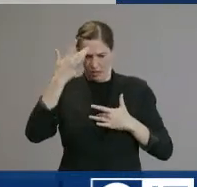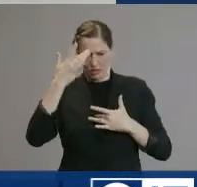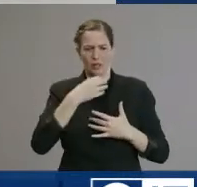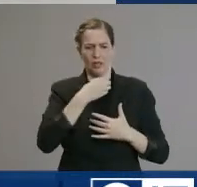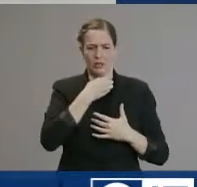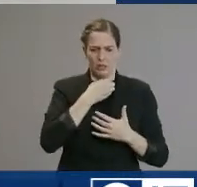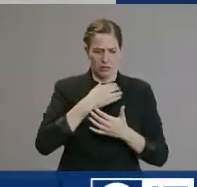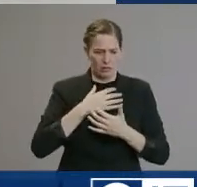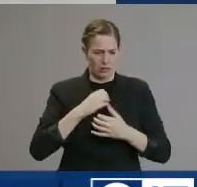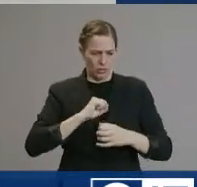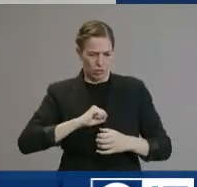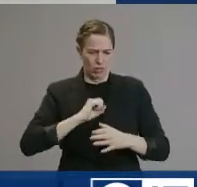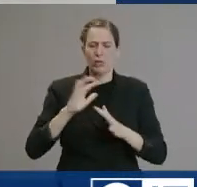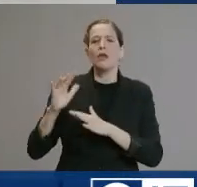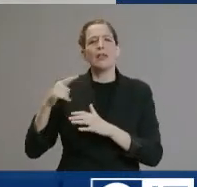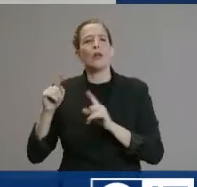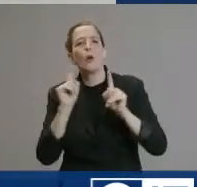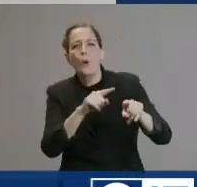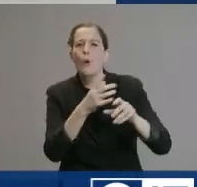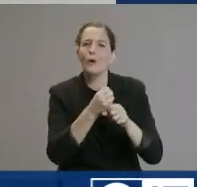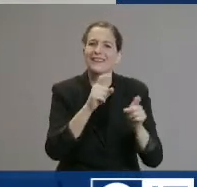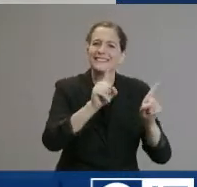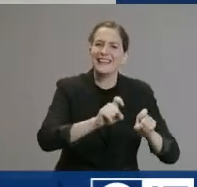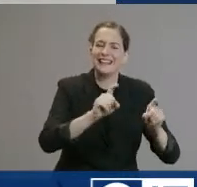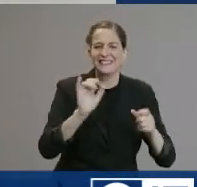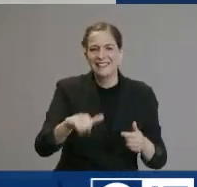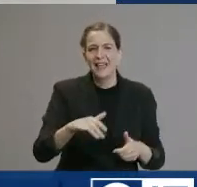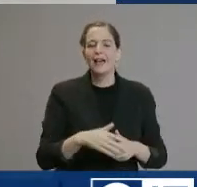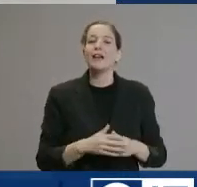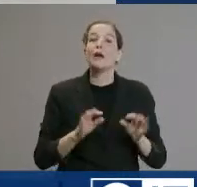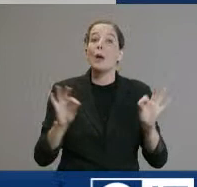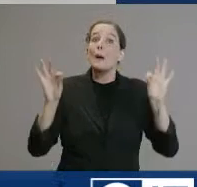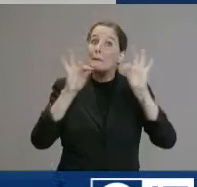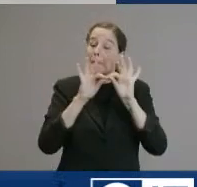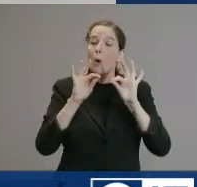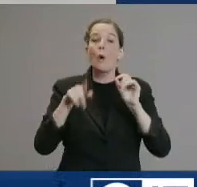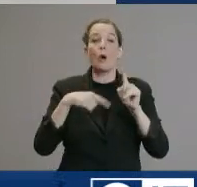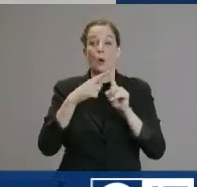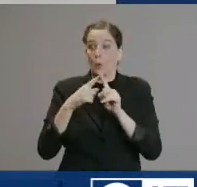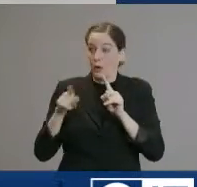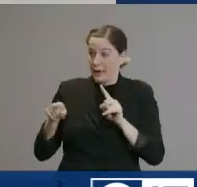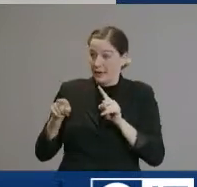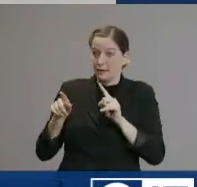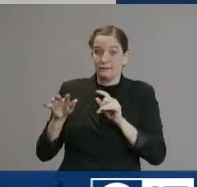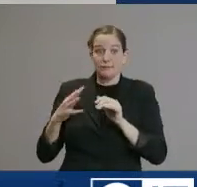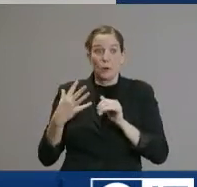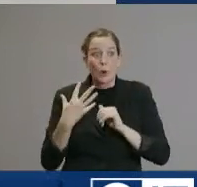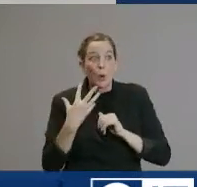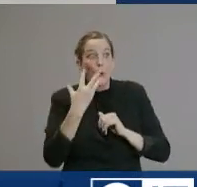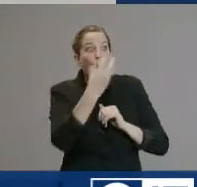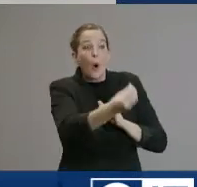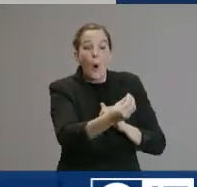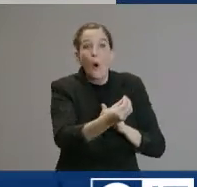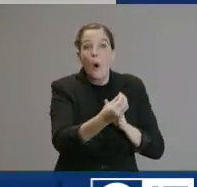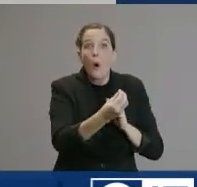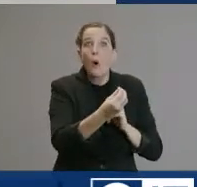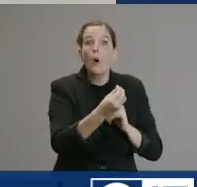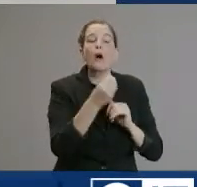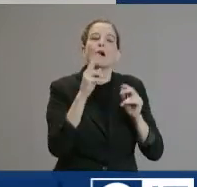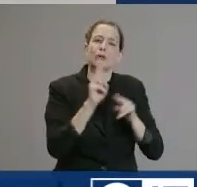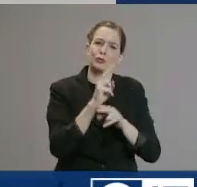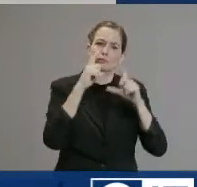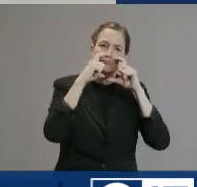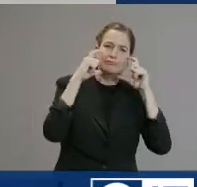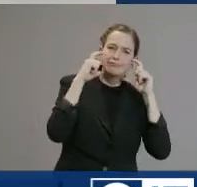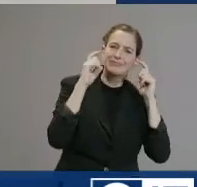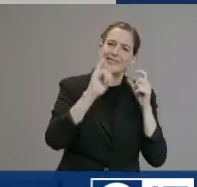that they don't spread is to wear a face cloth or a cloth face covering when they cannot physically distance, and to make sure that they're staying